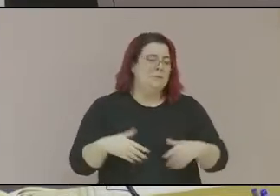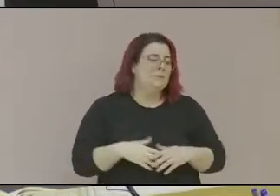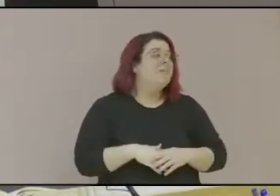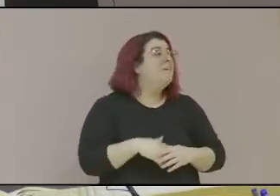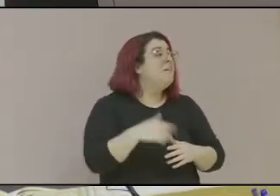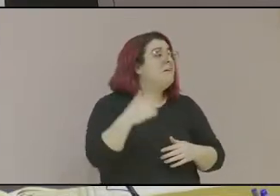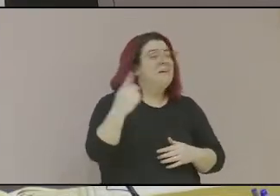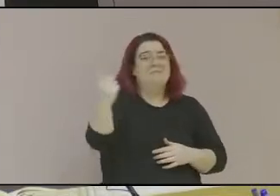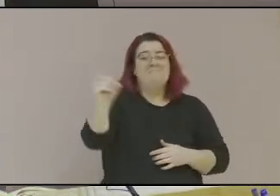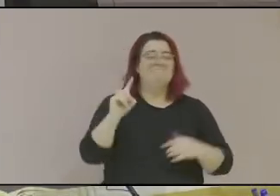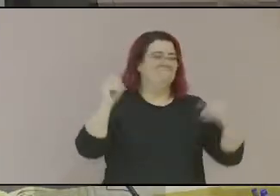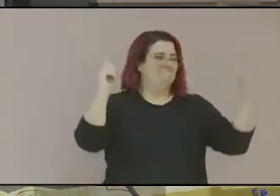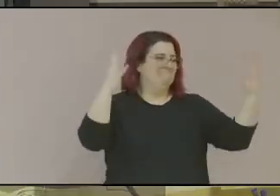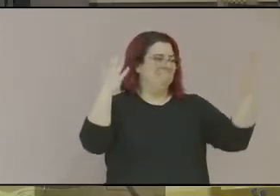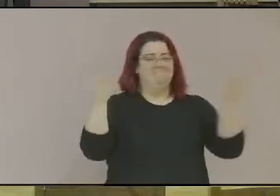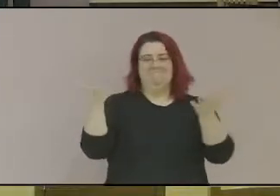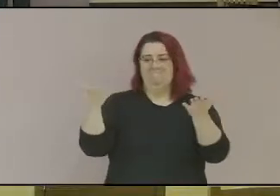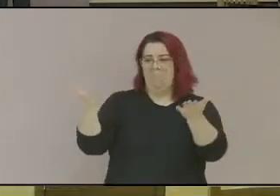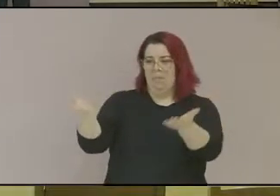her now.